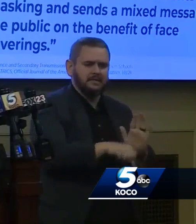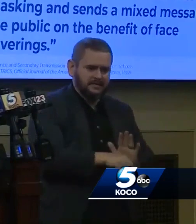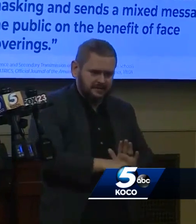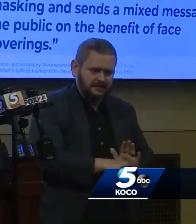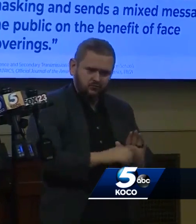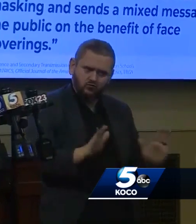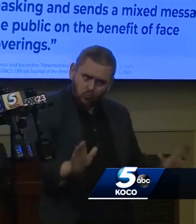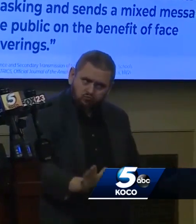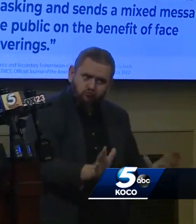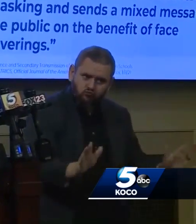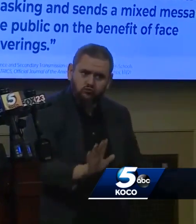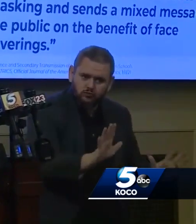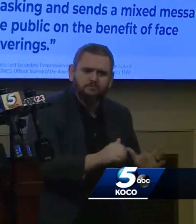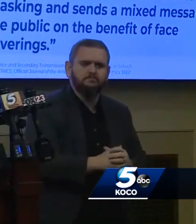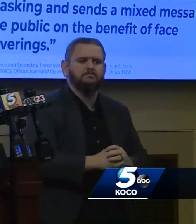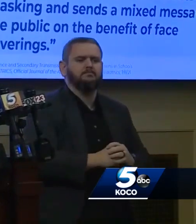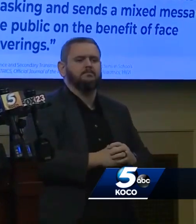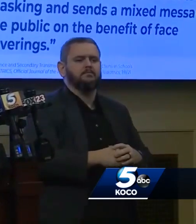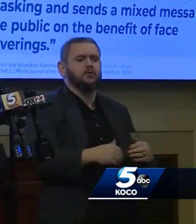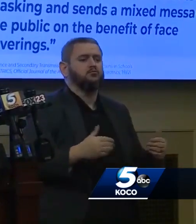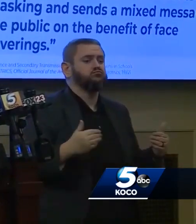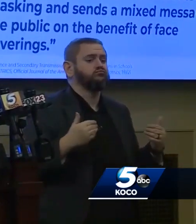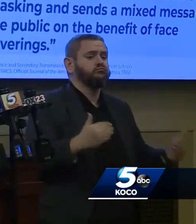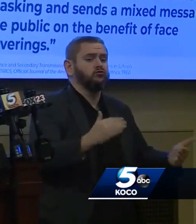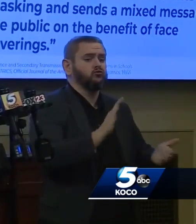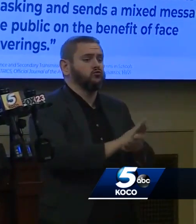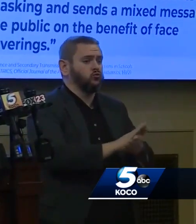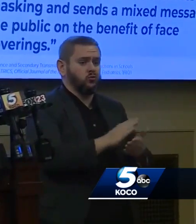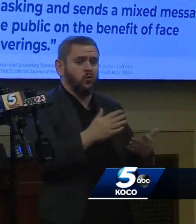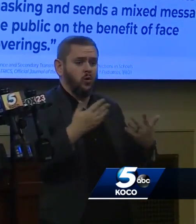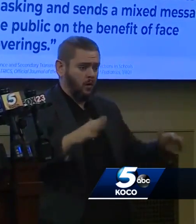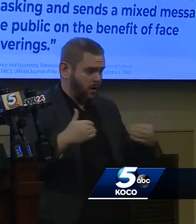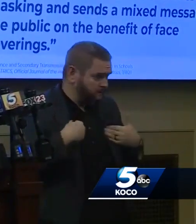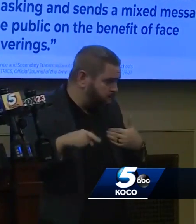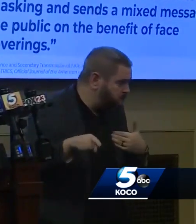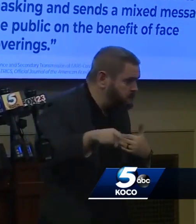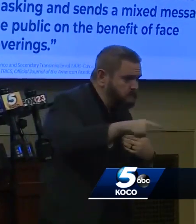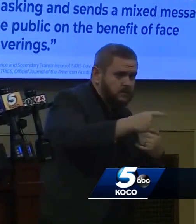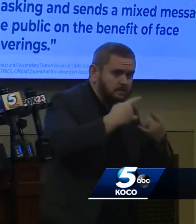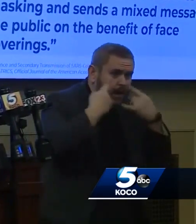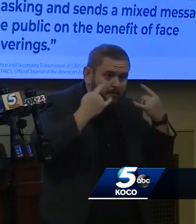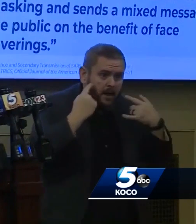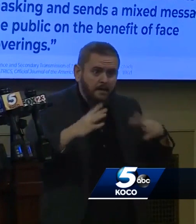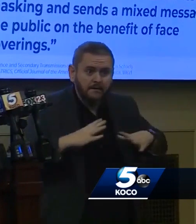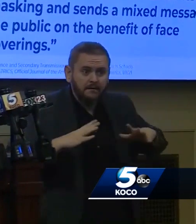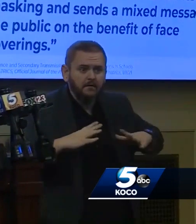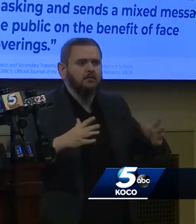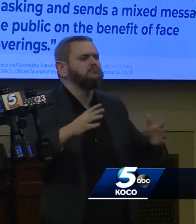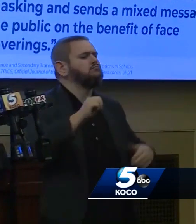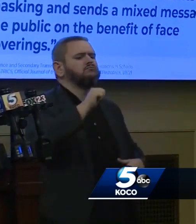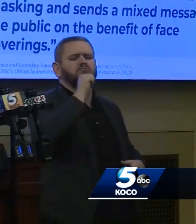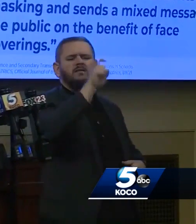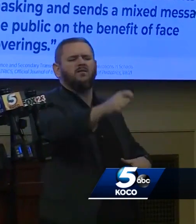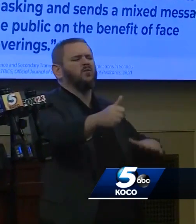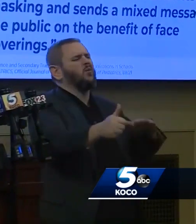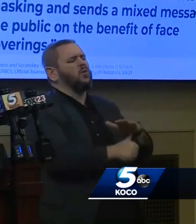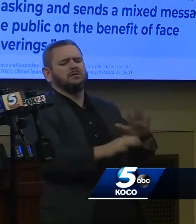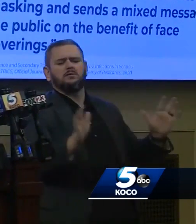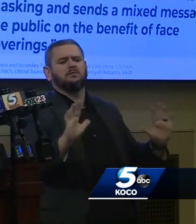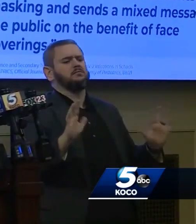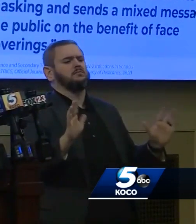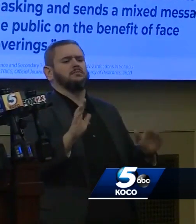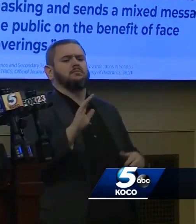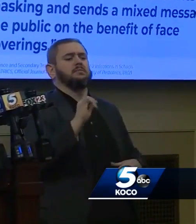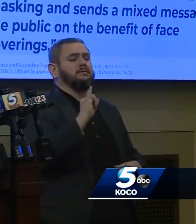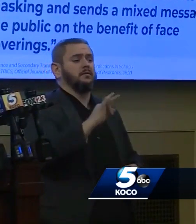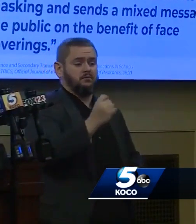that enforce the use of masks will not have to quarantine potential exposures unless they are showing symptoms. The governor announced